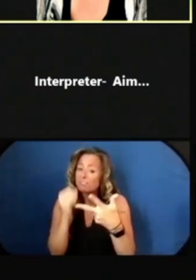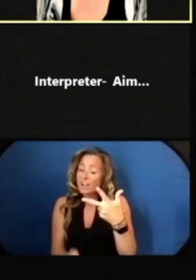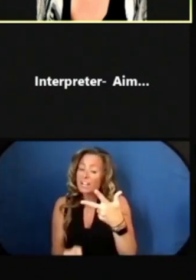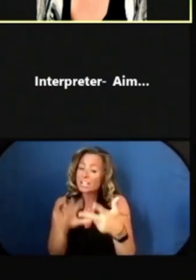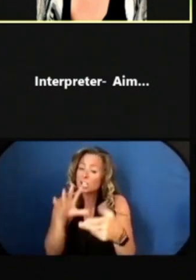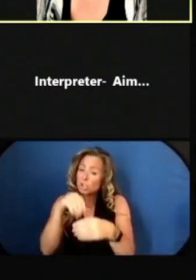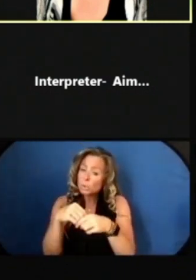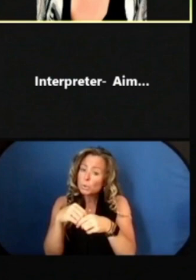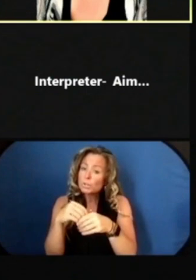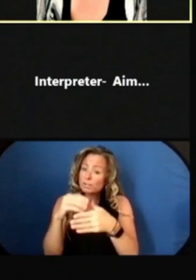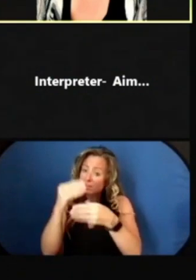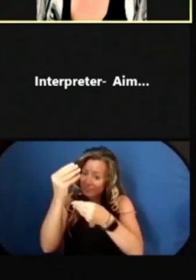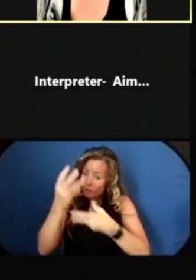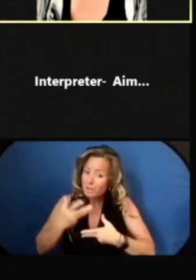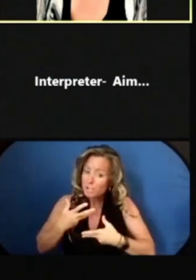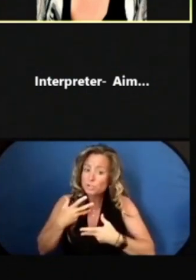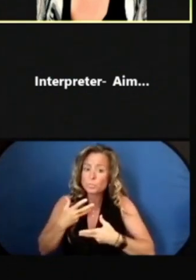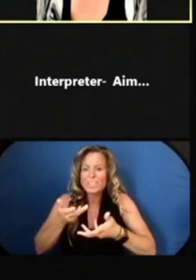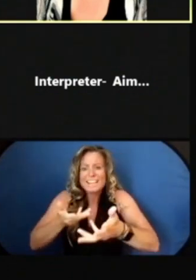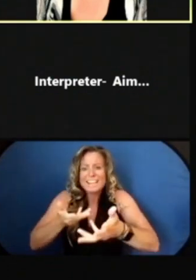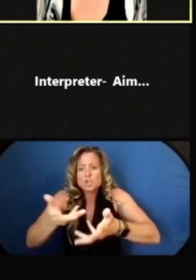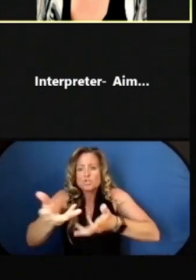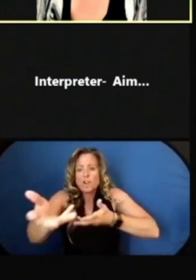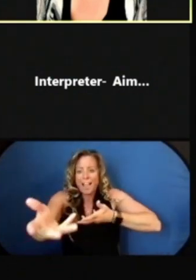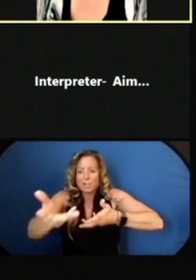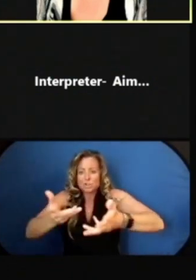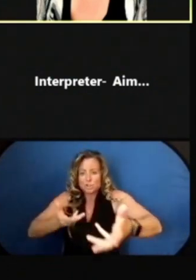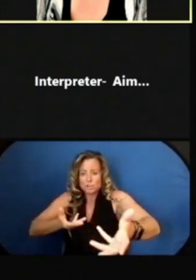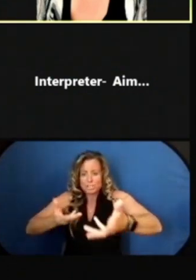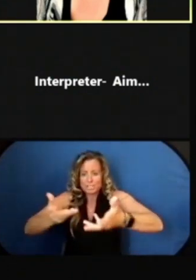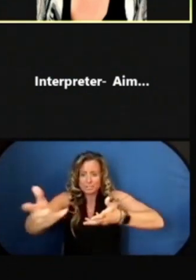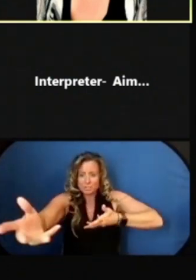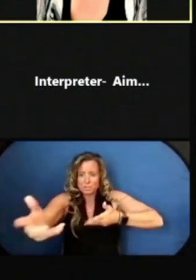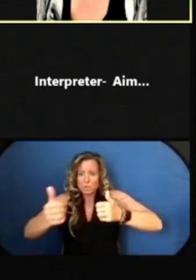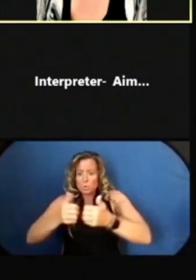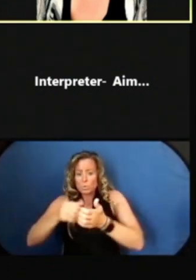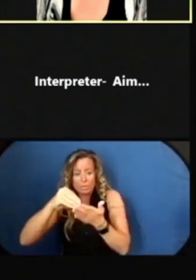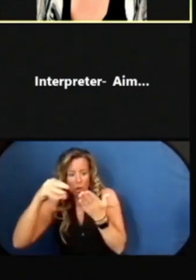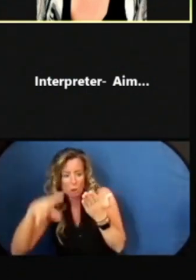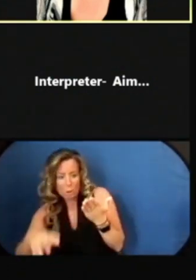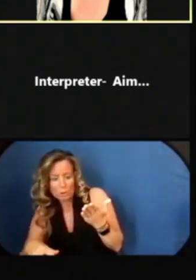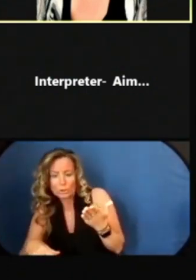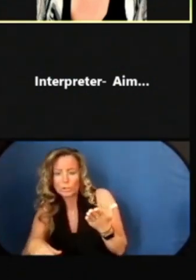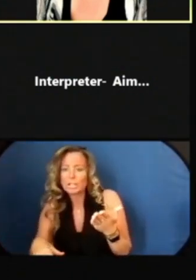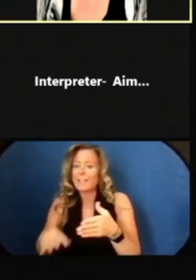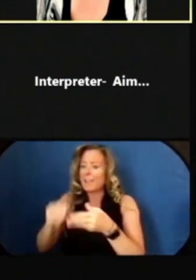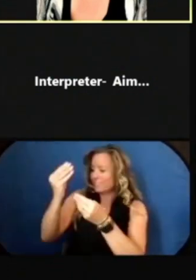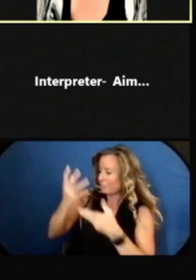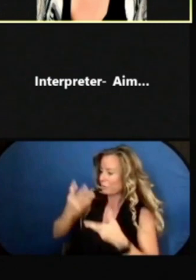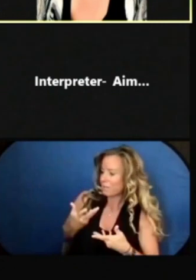that interaction, even if it's just interactions between the learner and the content.